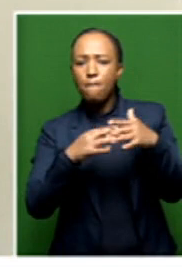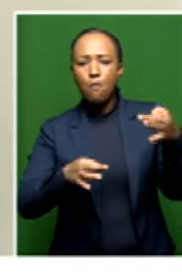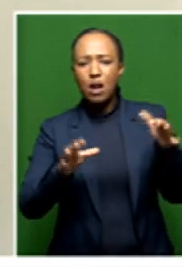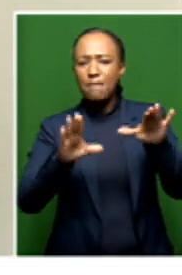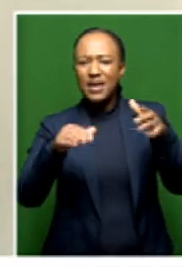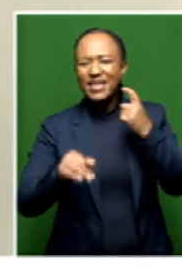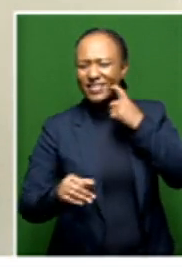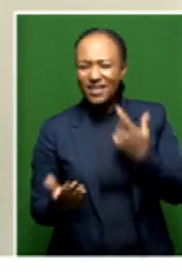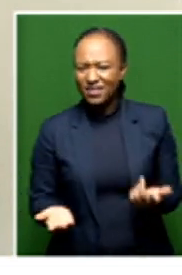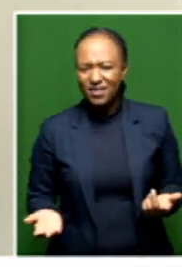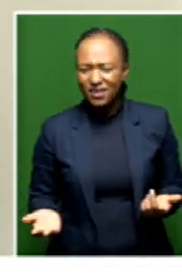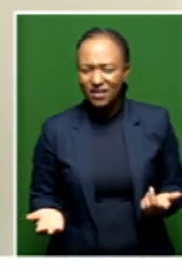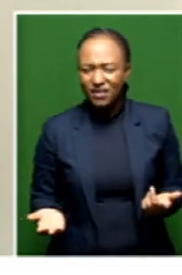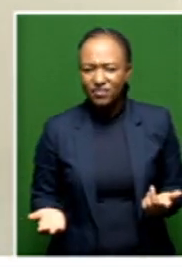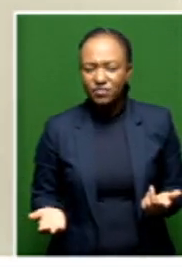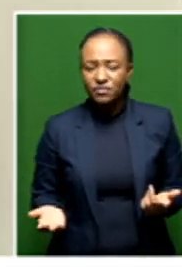It is easy.